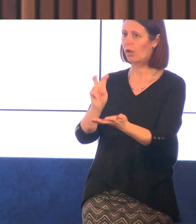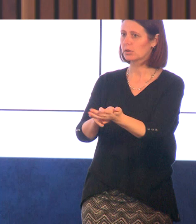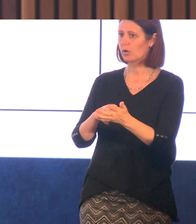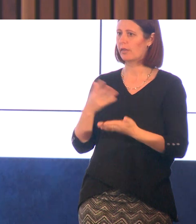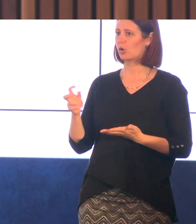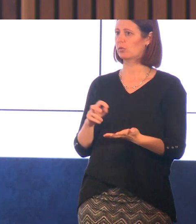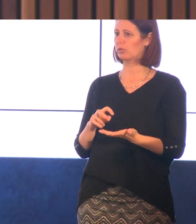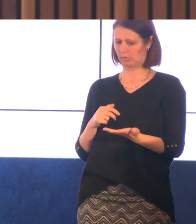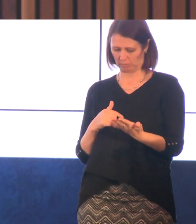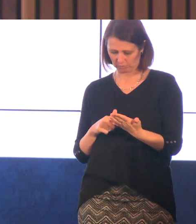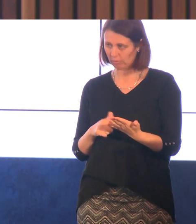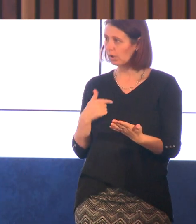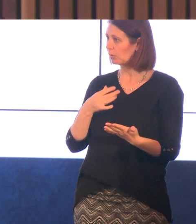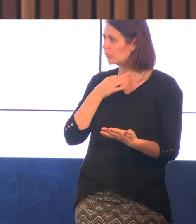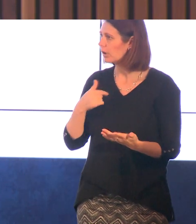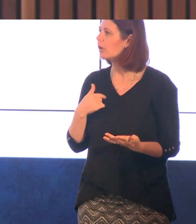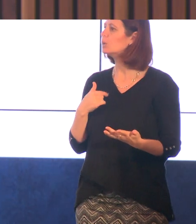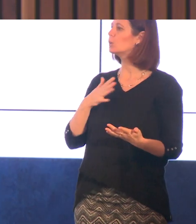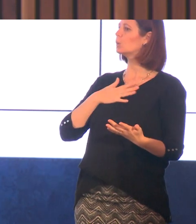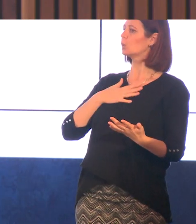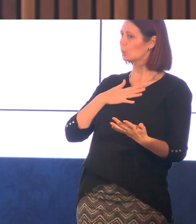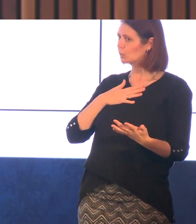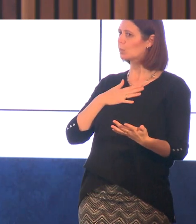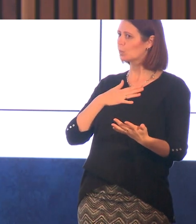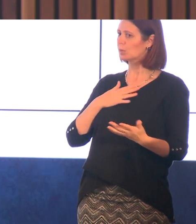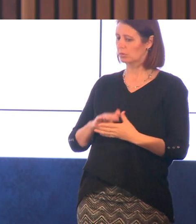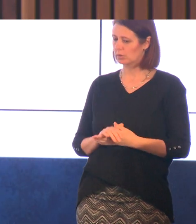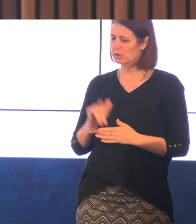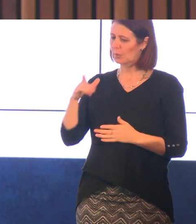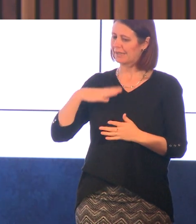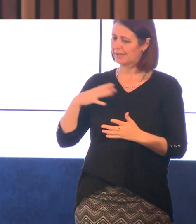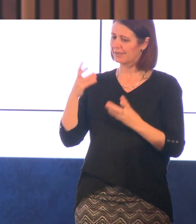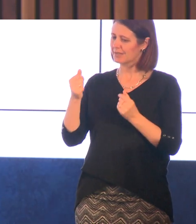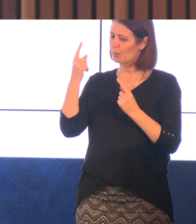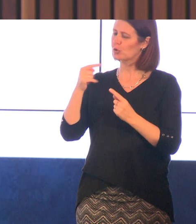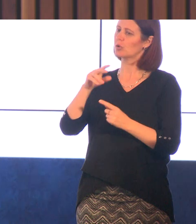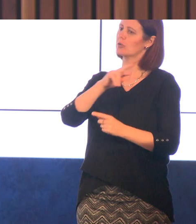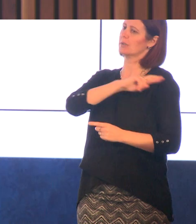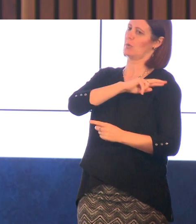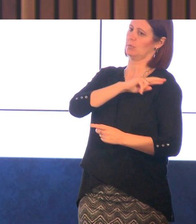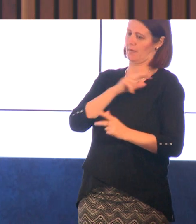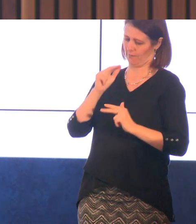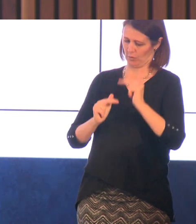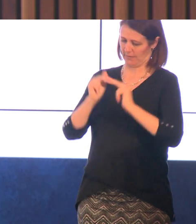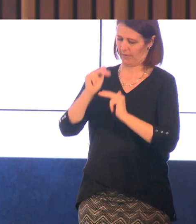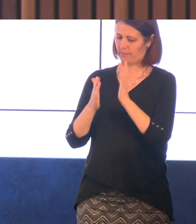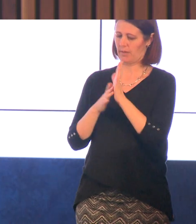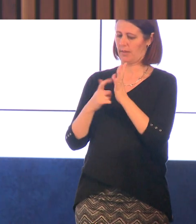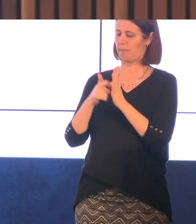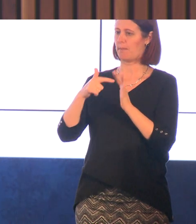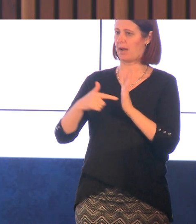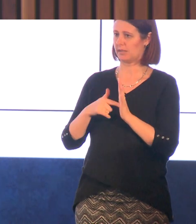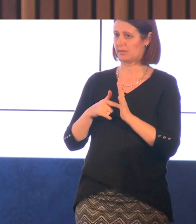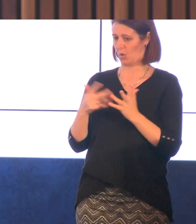these contracts. And finally, we need a market steward who'll take responsibility for developing markets where